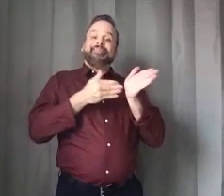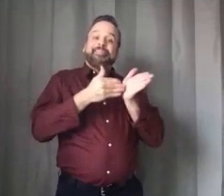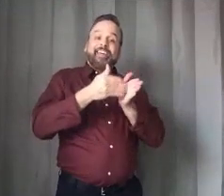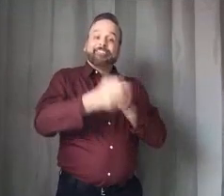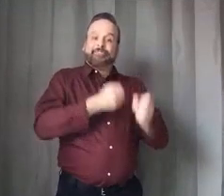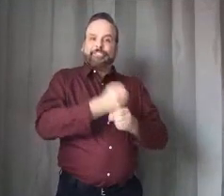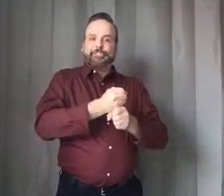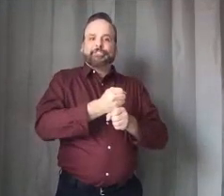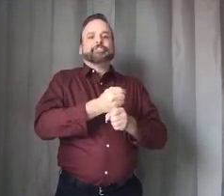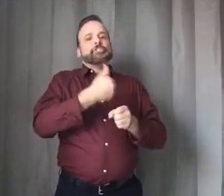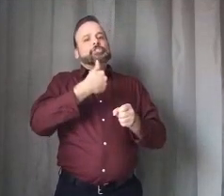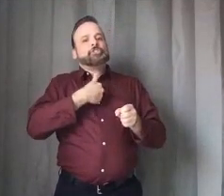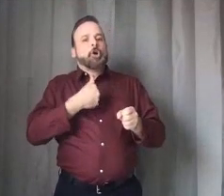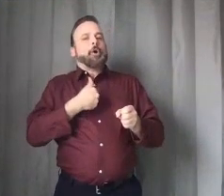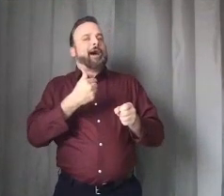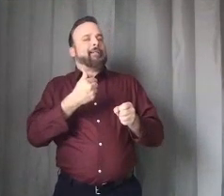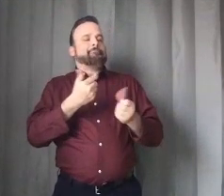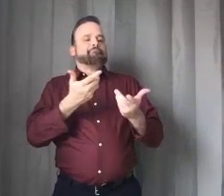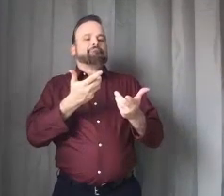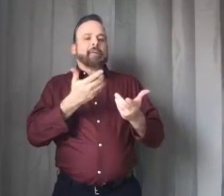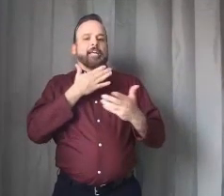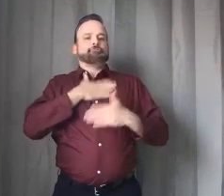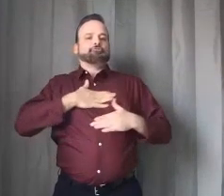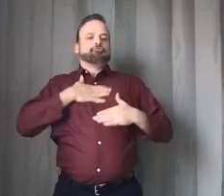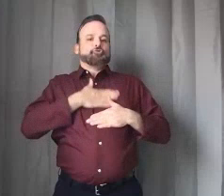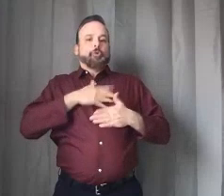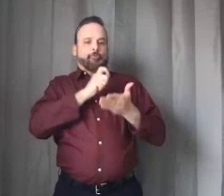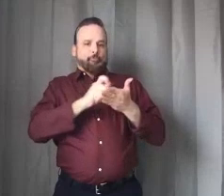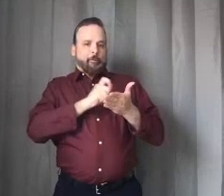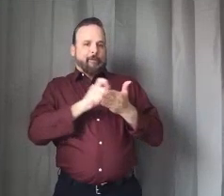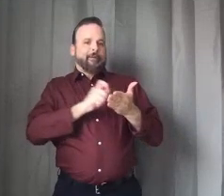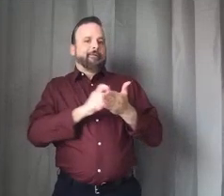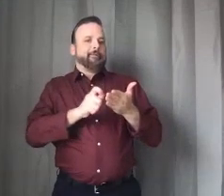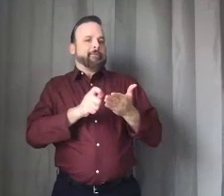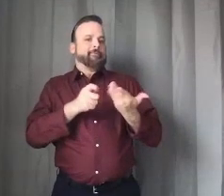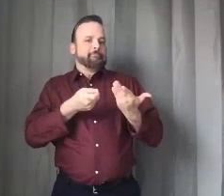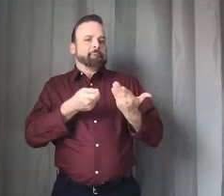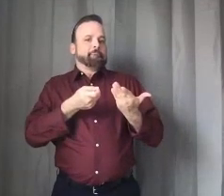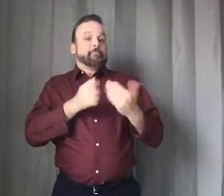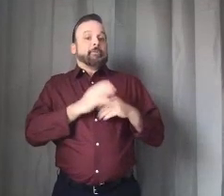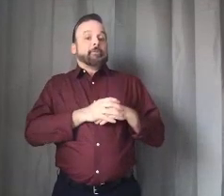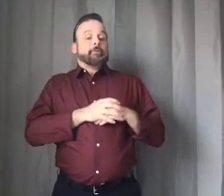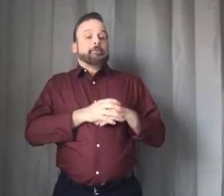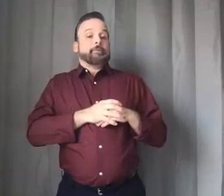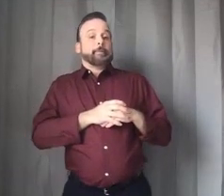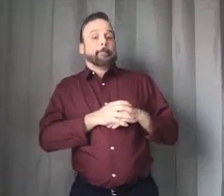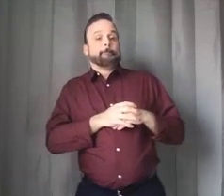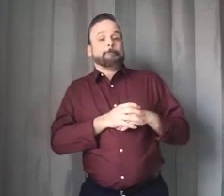like to play with that in my writing a lot too. But for me,